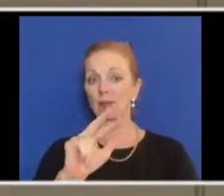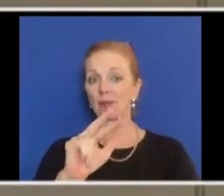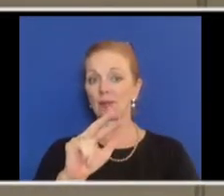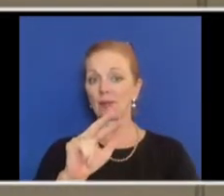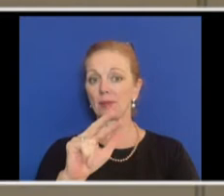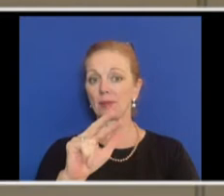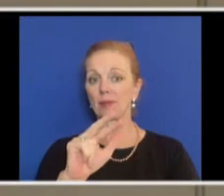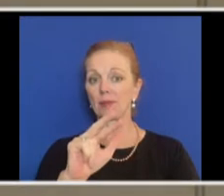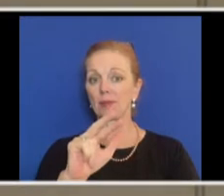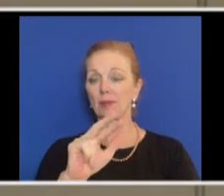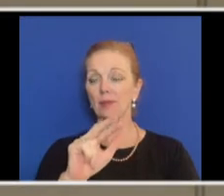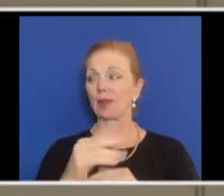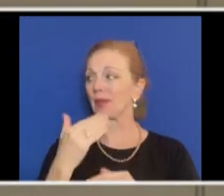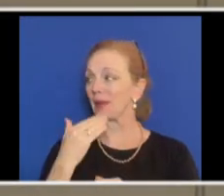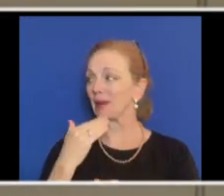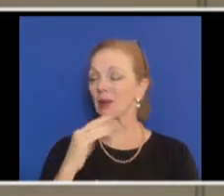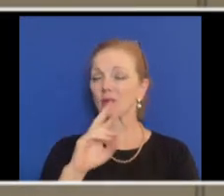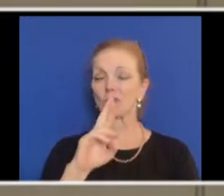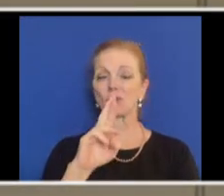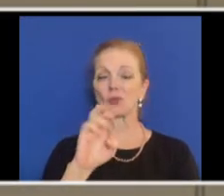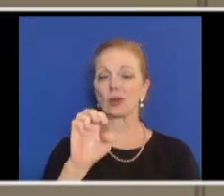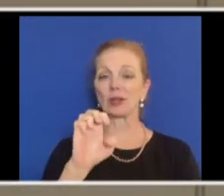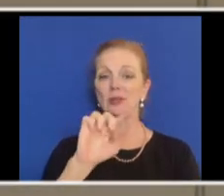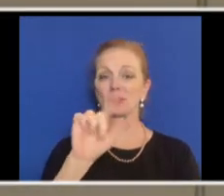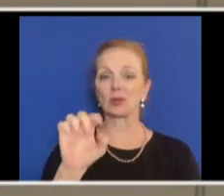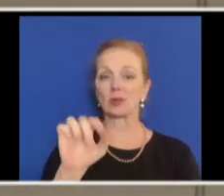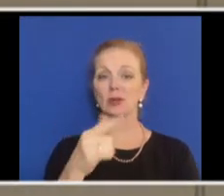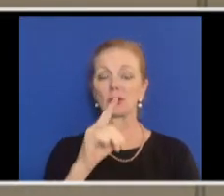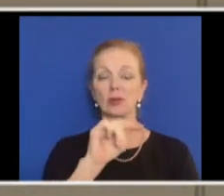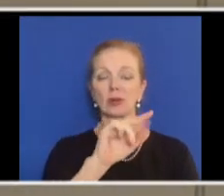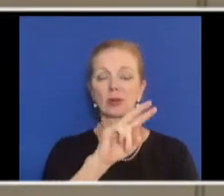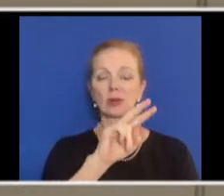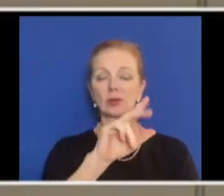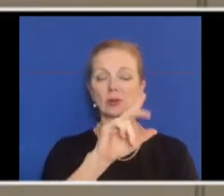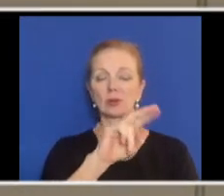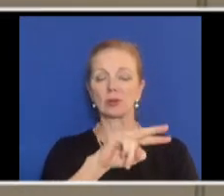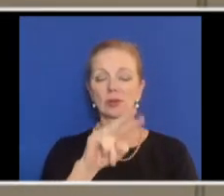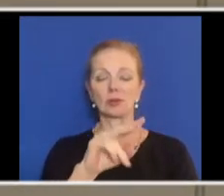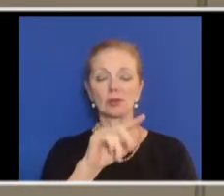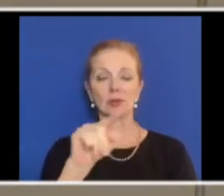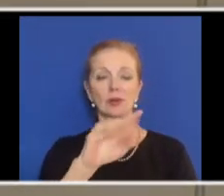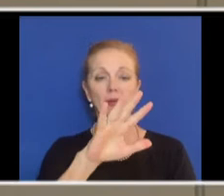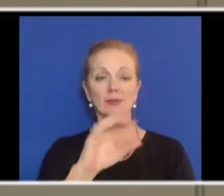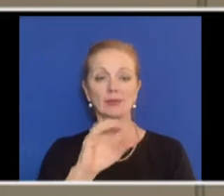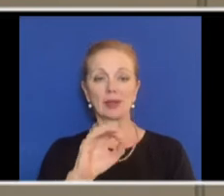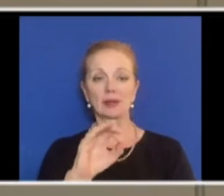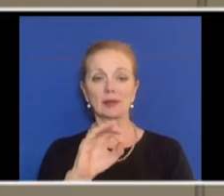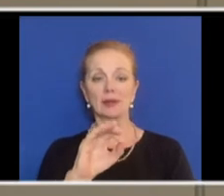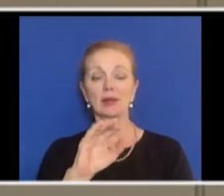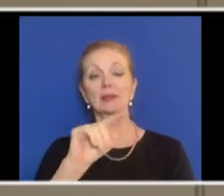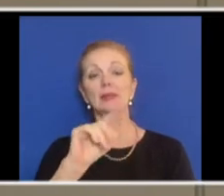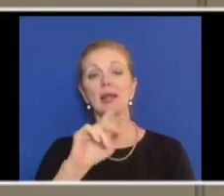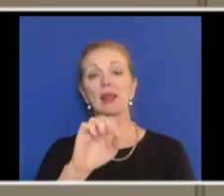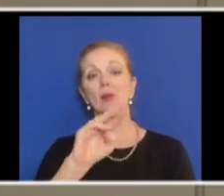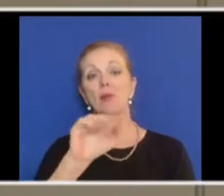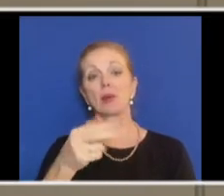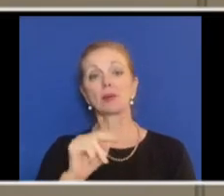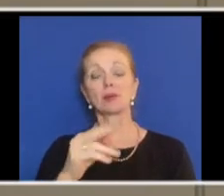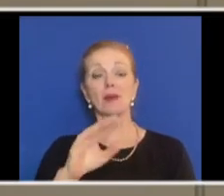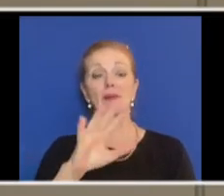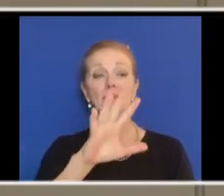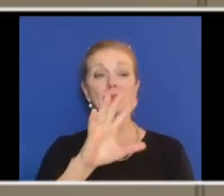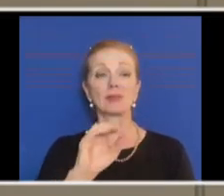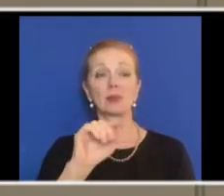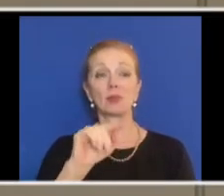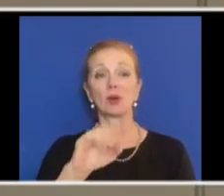thank you uh rezone and petition 2022-059 by Taylor Morrison located on approximately 50.7